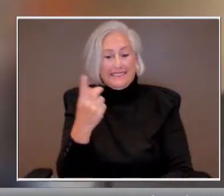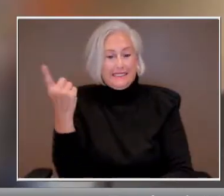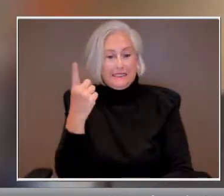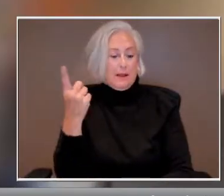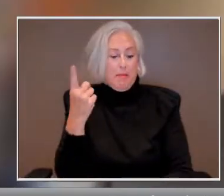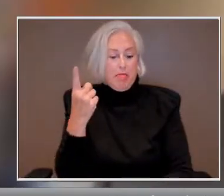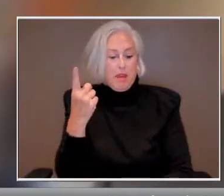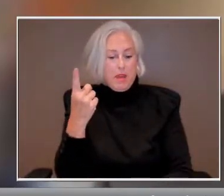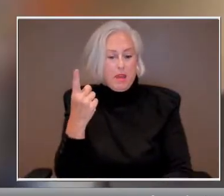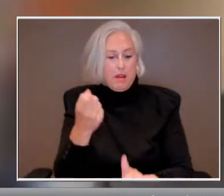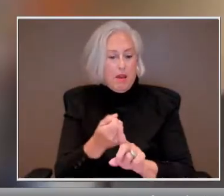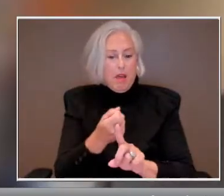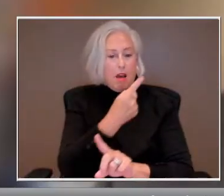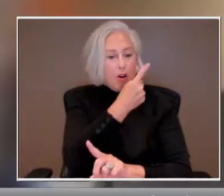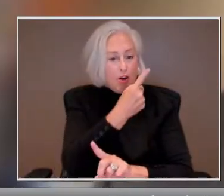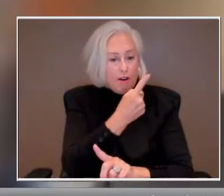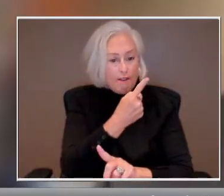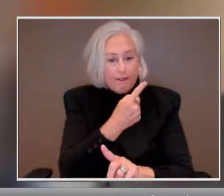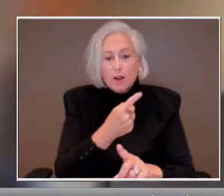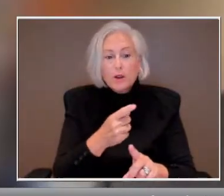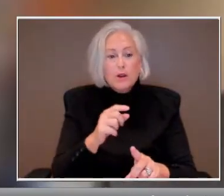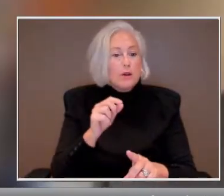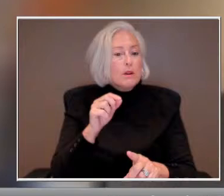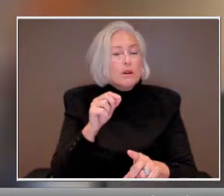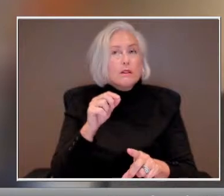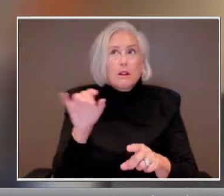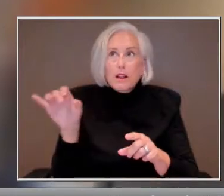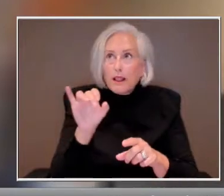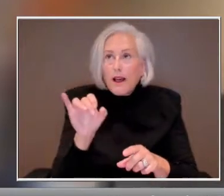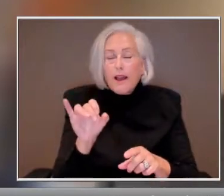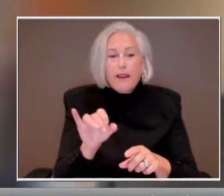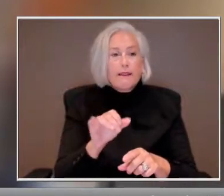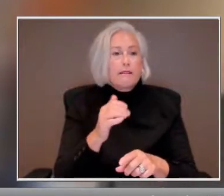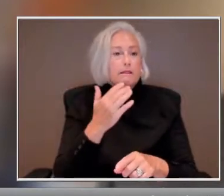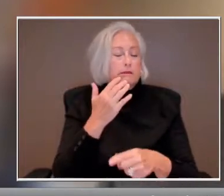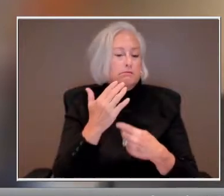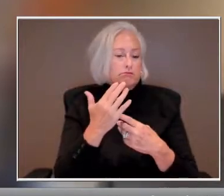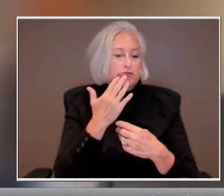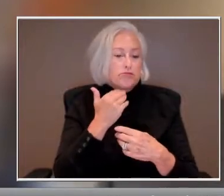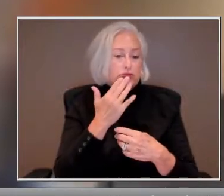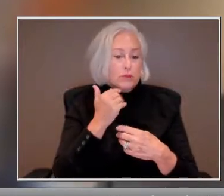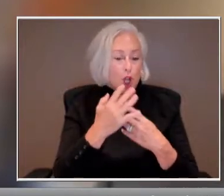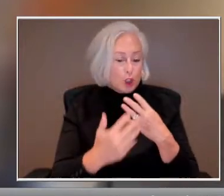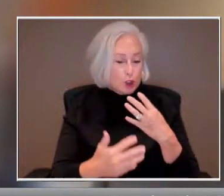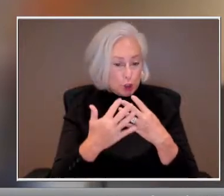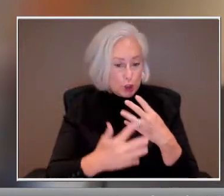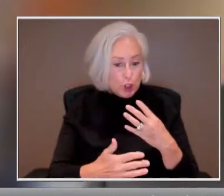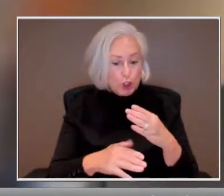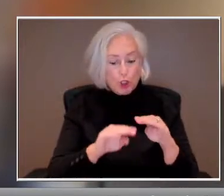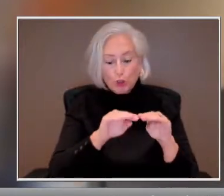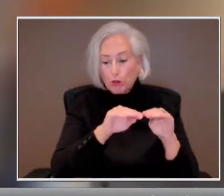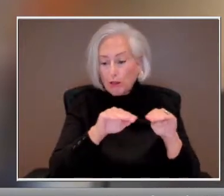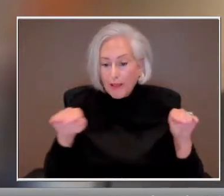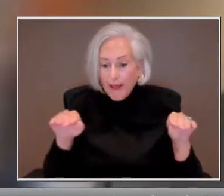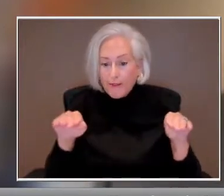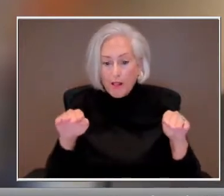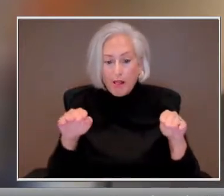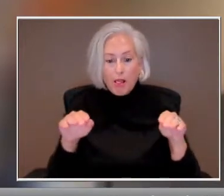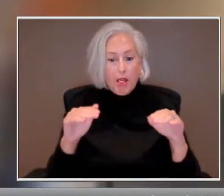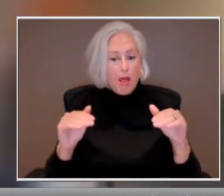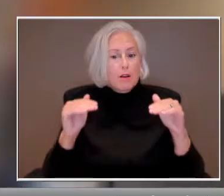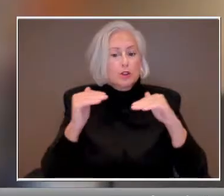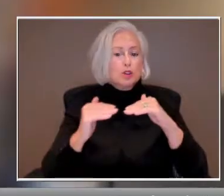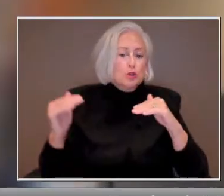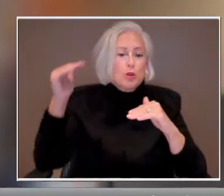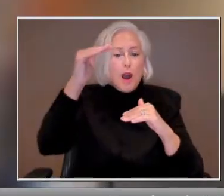falling off of the curve as far as the blood sugars that we'd like to see them maintain the range in, or the blood pressure. So